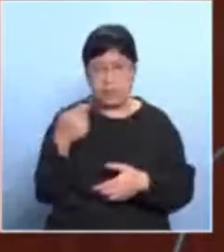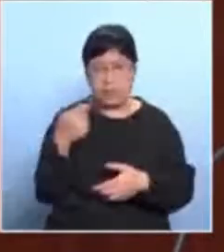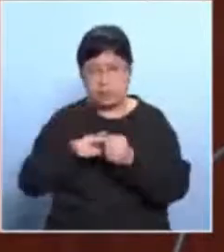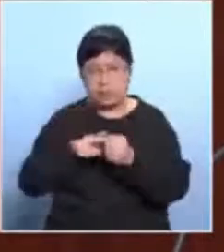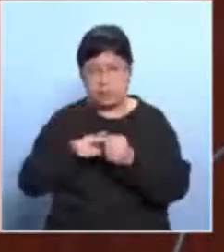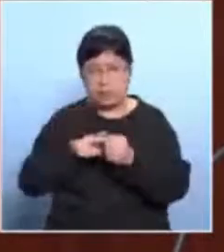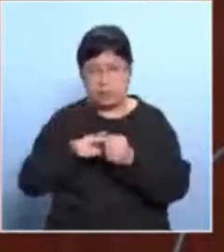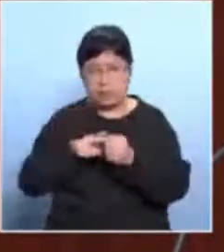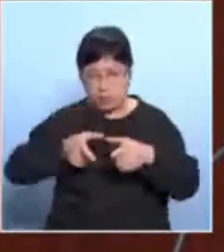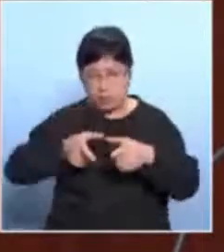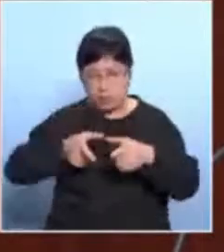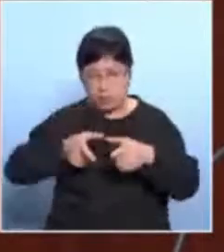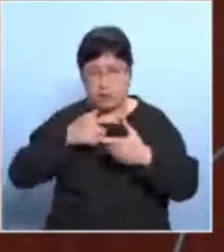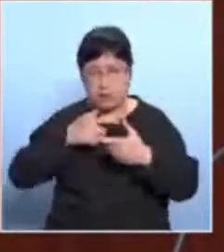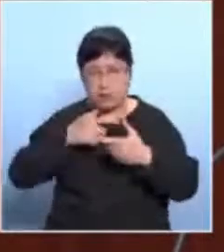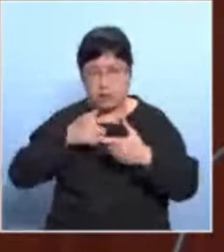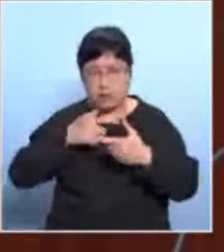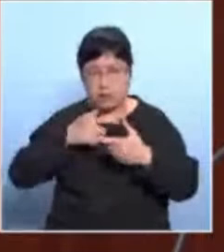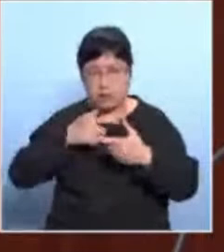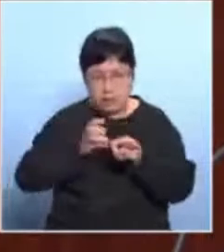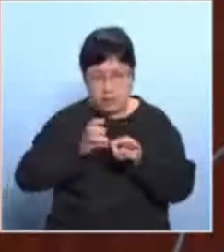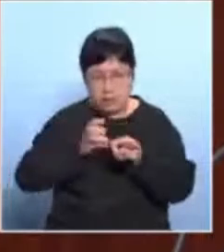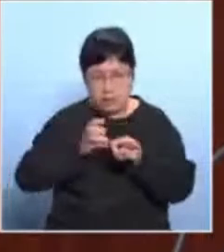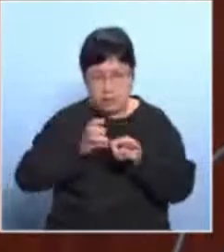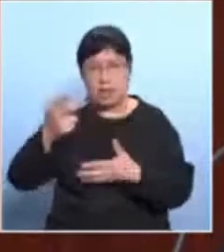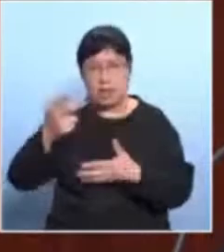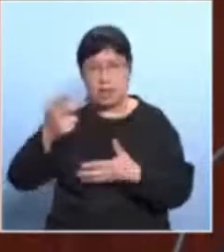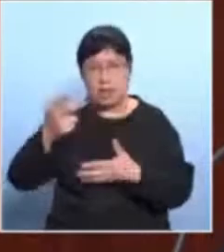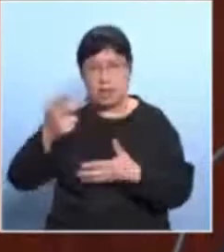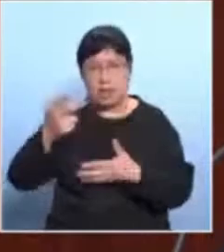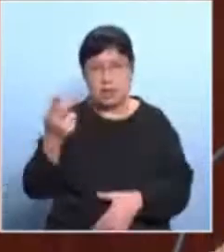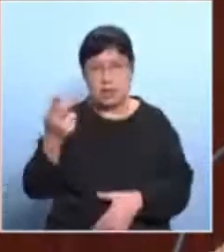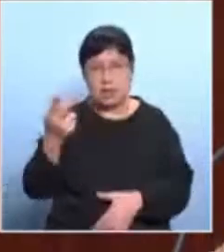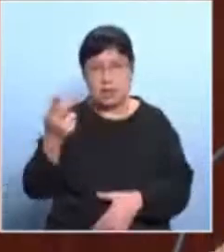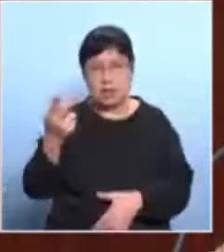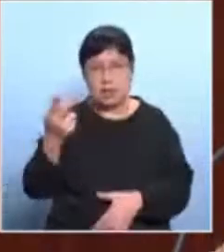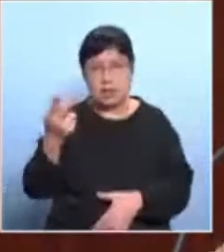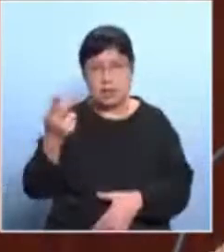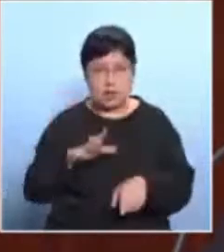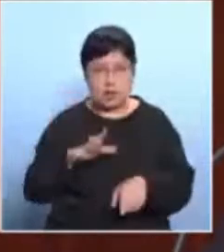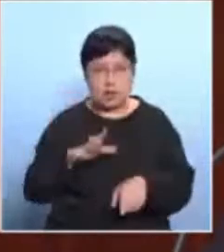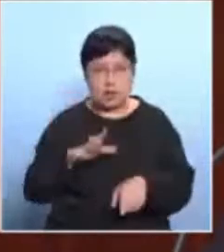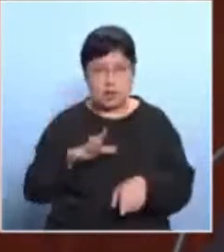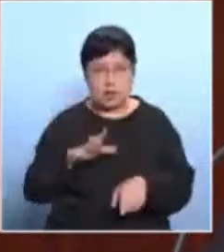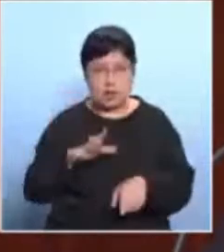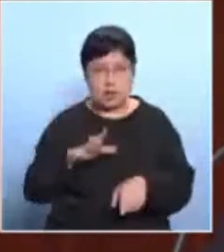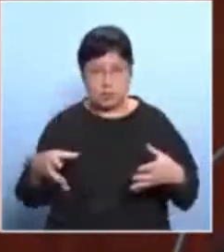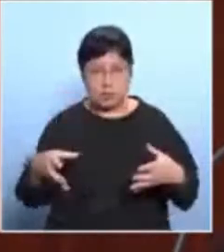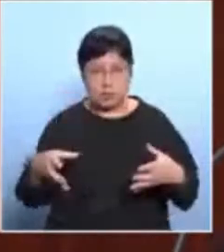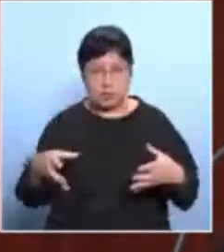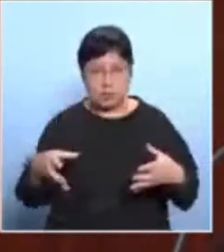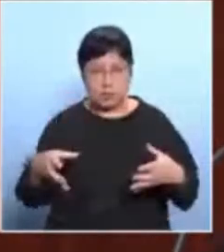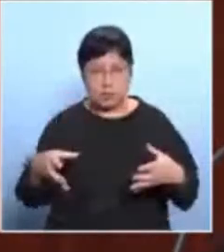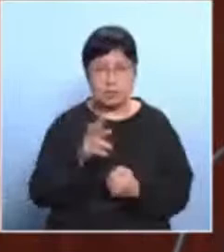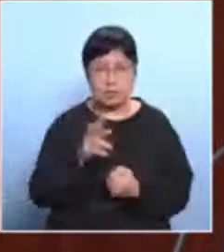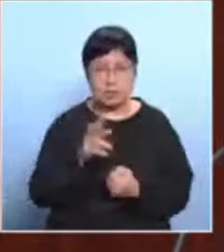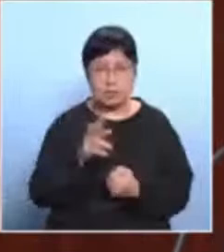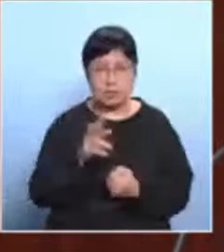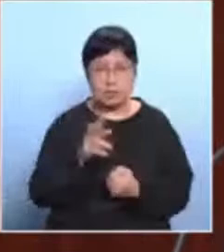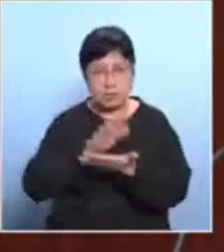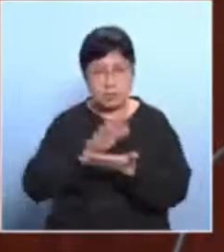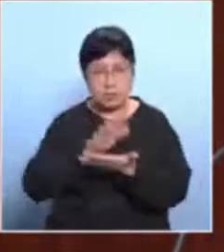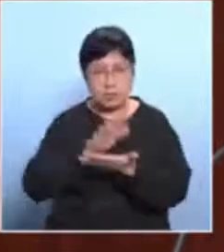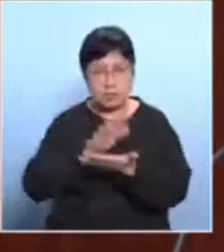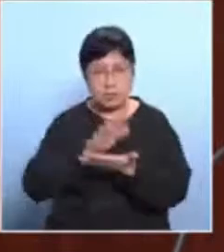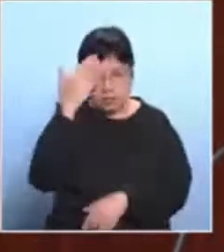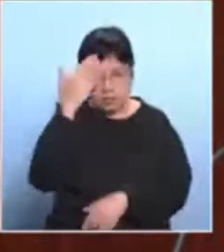medicine informatization and digitalization and facilitate the sharing of information. For instance, a digitalized